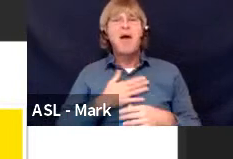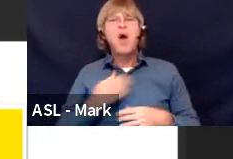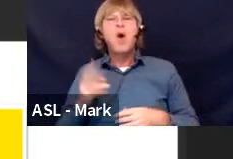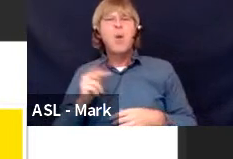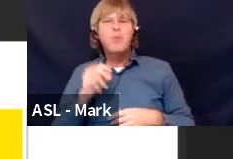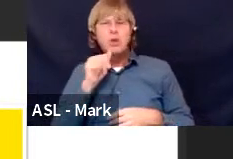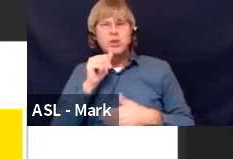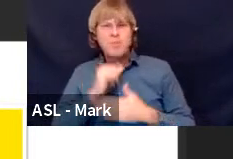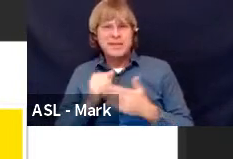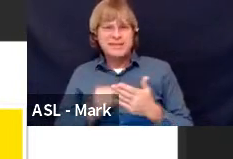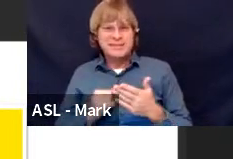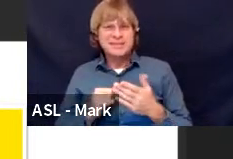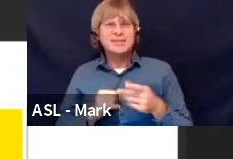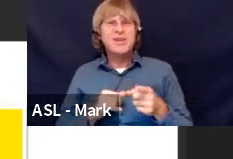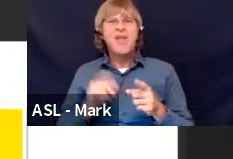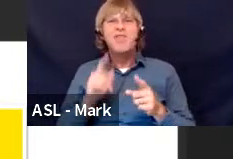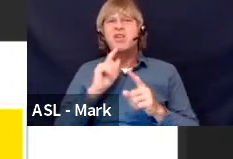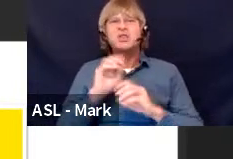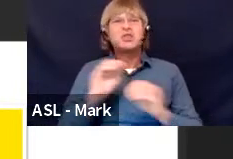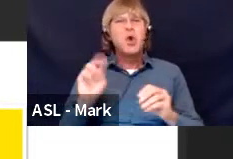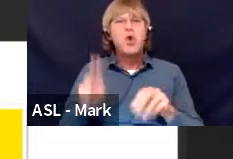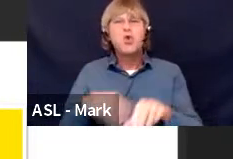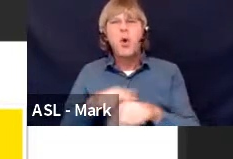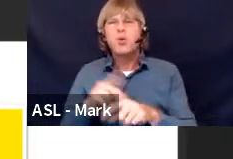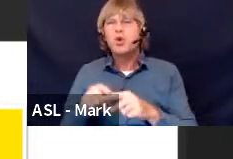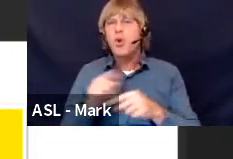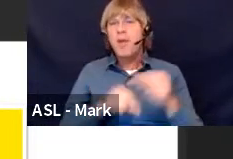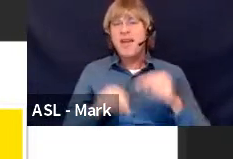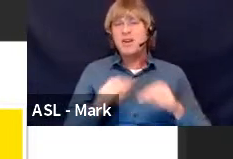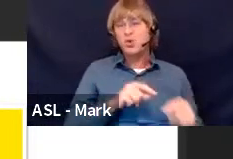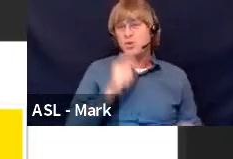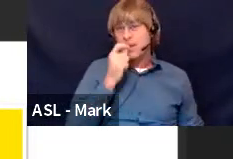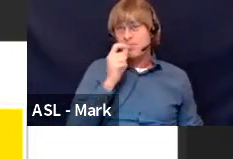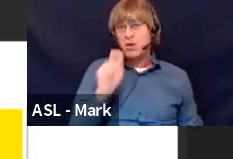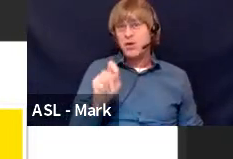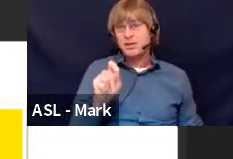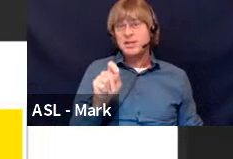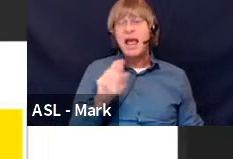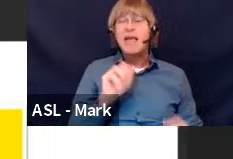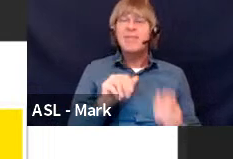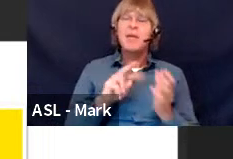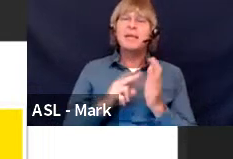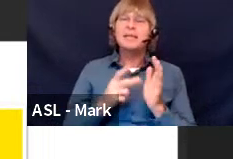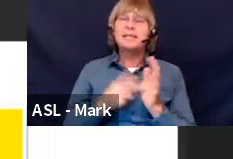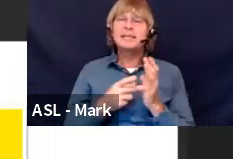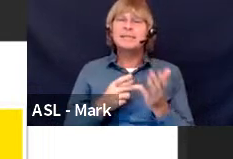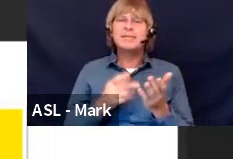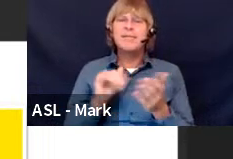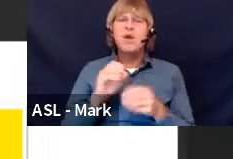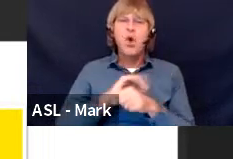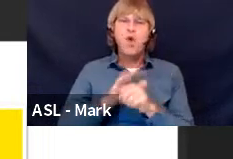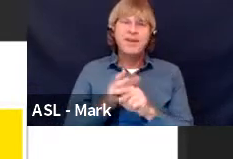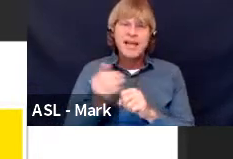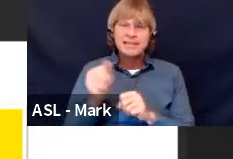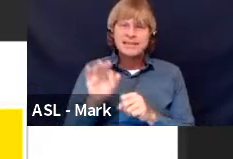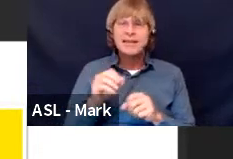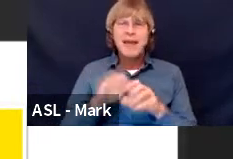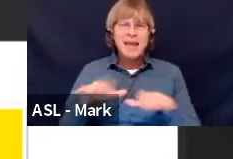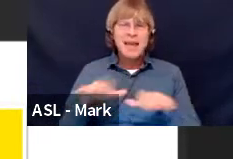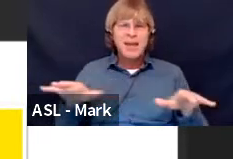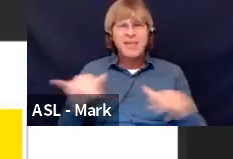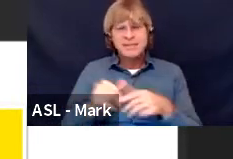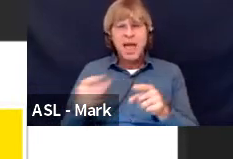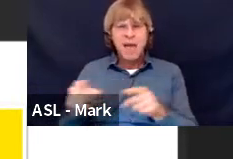did, There's No Normal to Go Back to, period. And that's talking about the COVID-19 pandemic